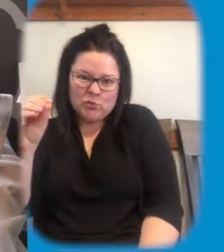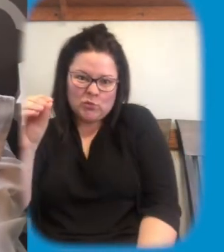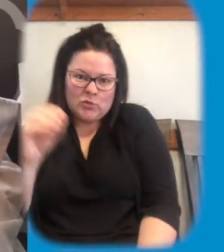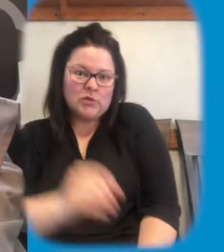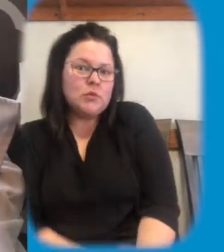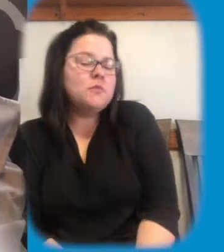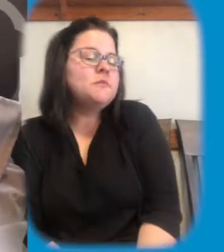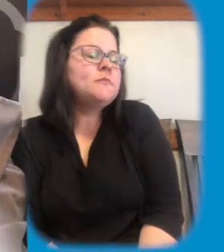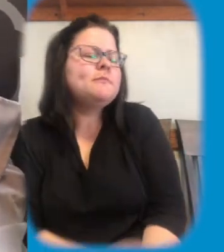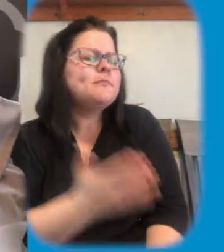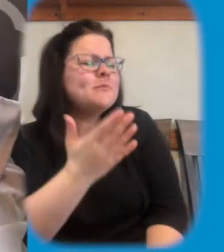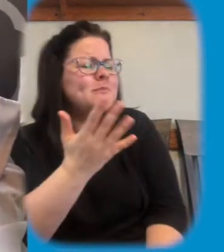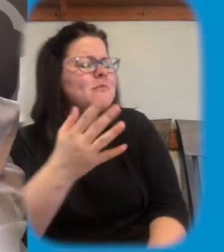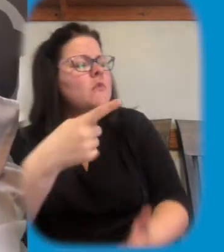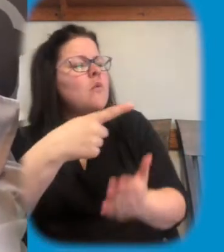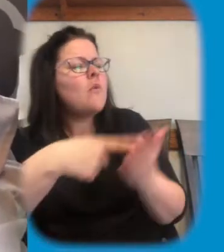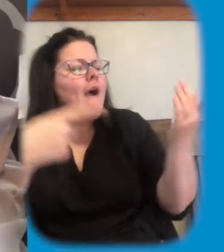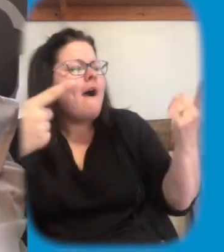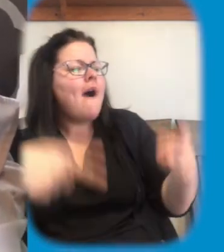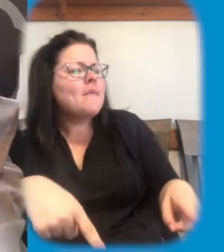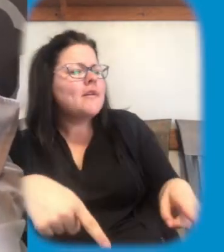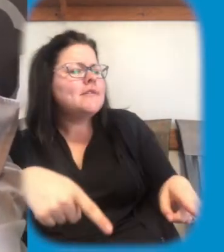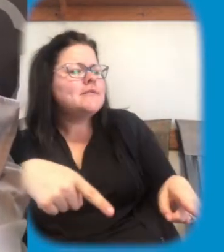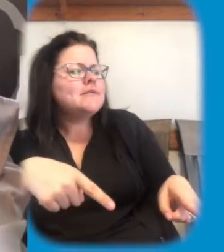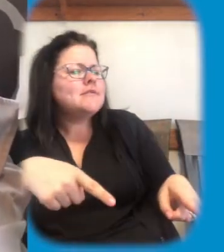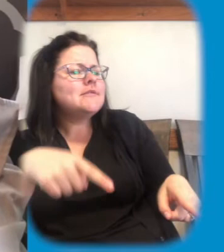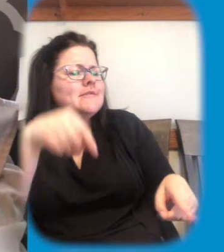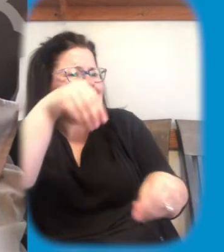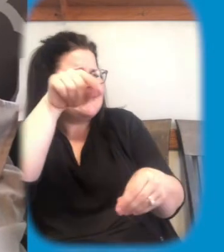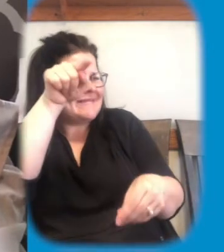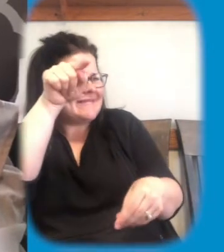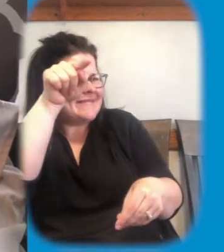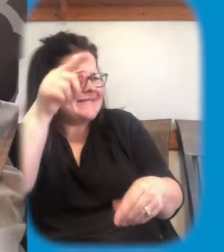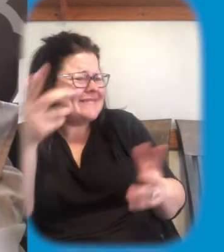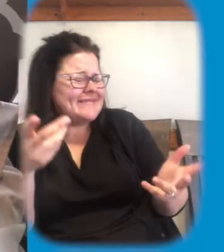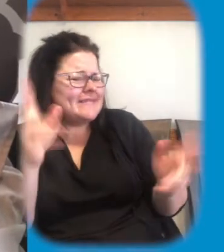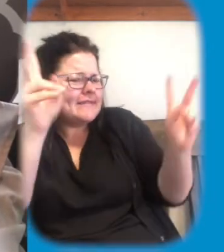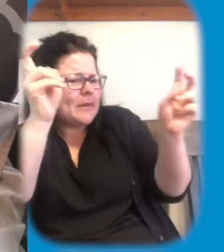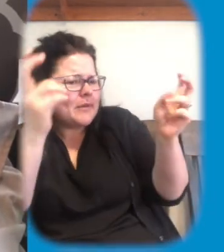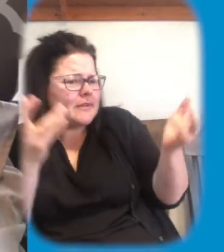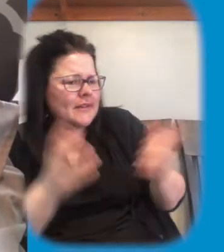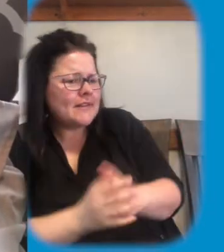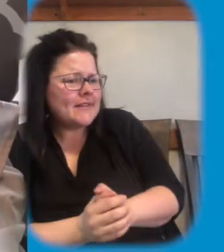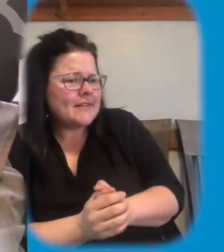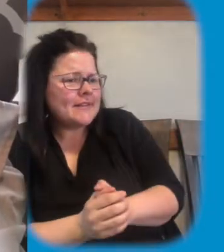of course. I guess. But it is what happens